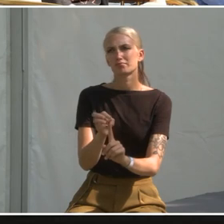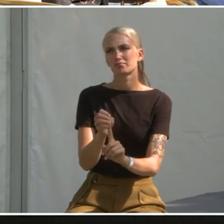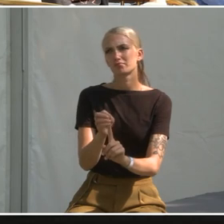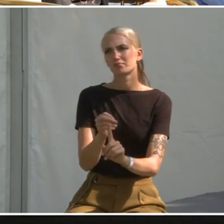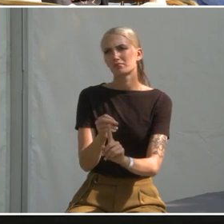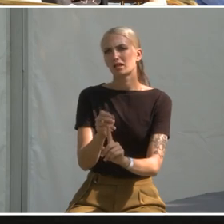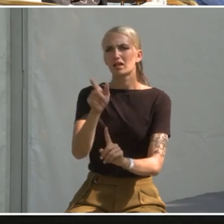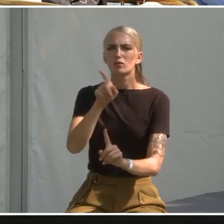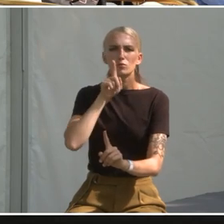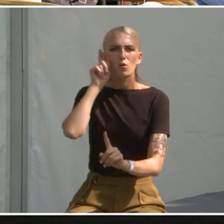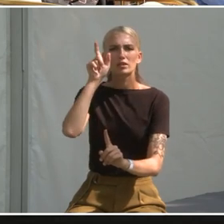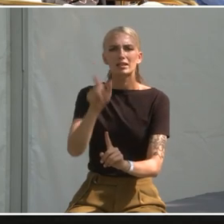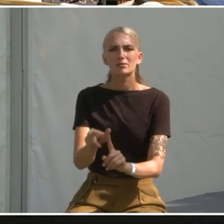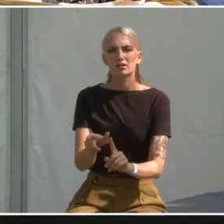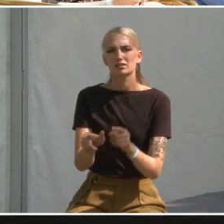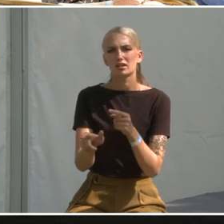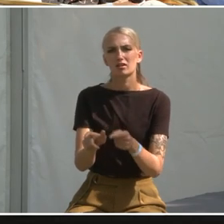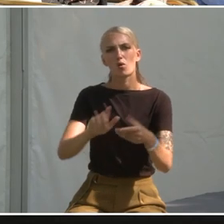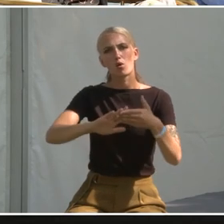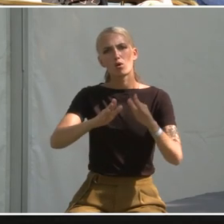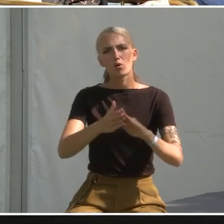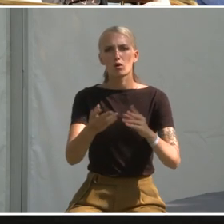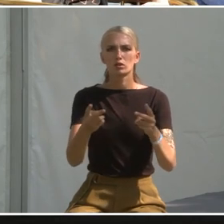young people from falling into this situation